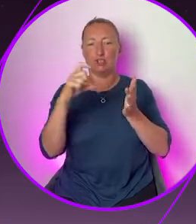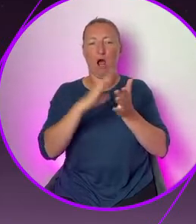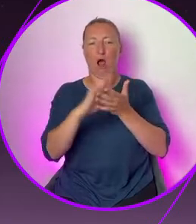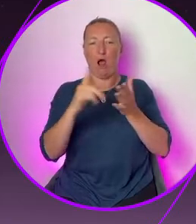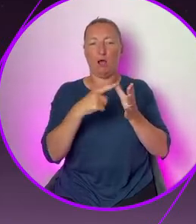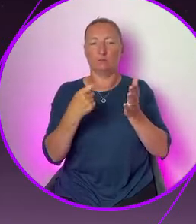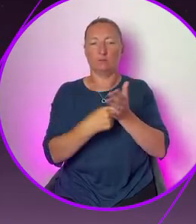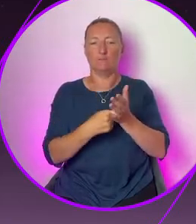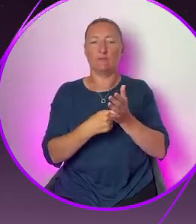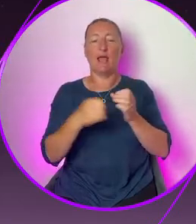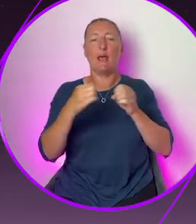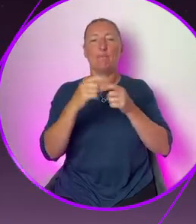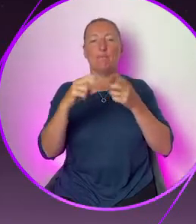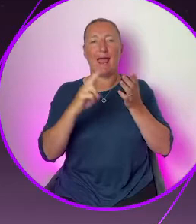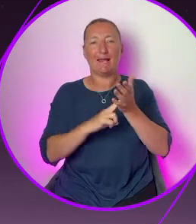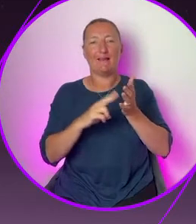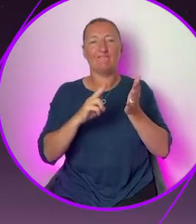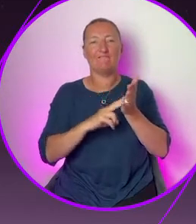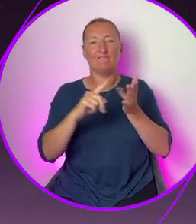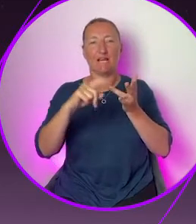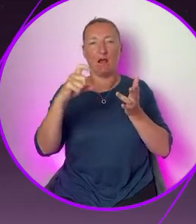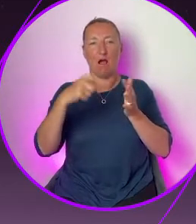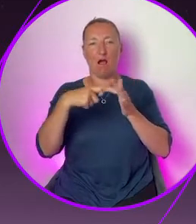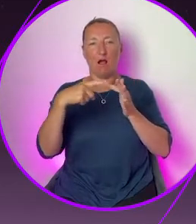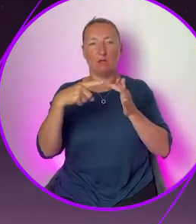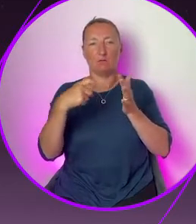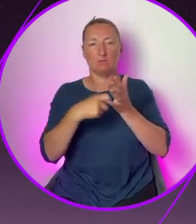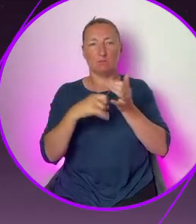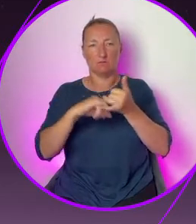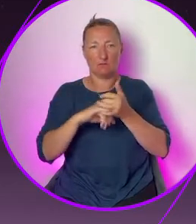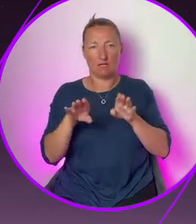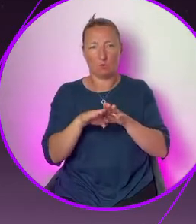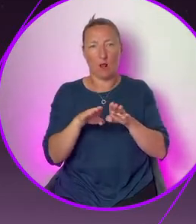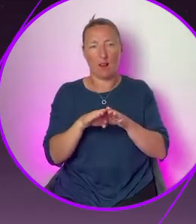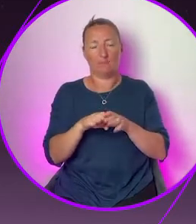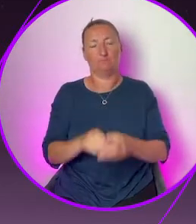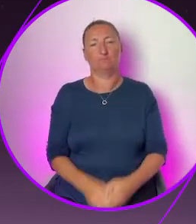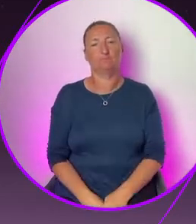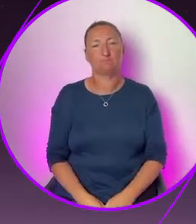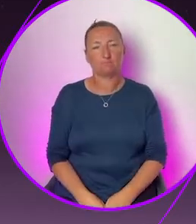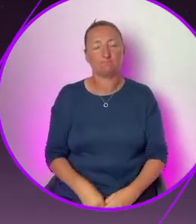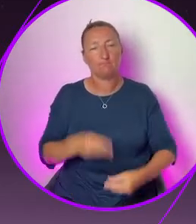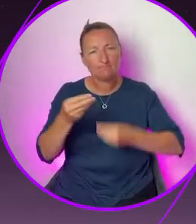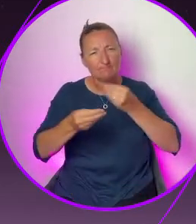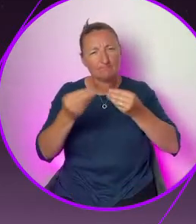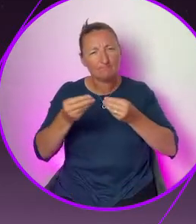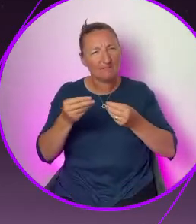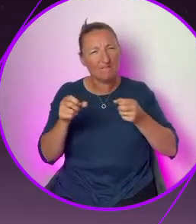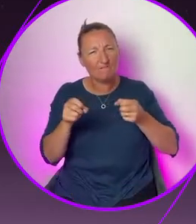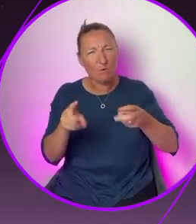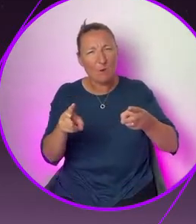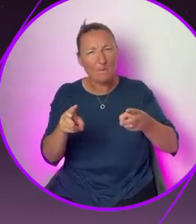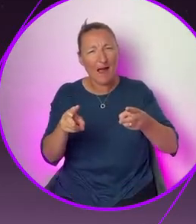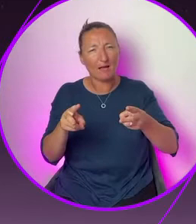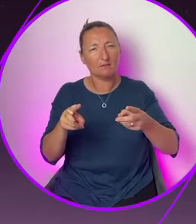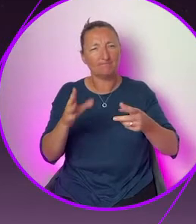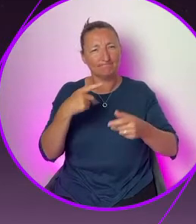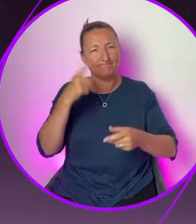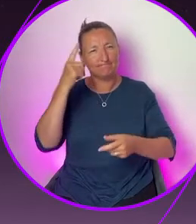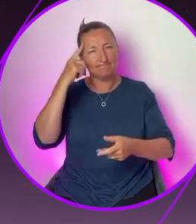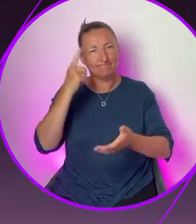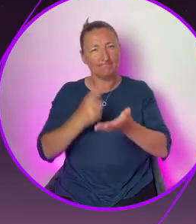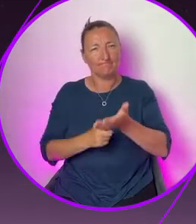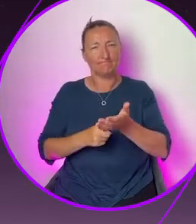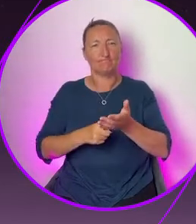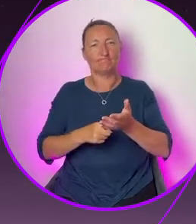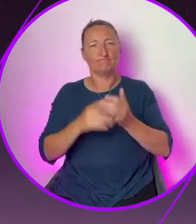us in spirit. So just a few words about this format. We decided to test out something a little bit different to Zoom, and in the